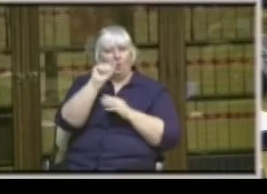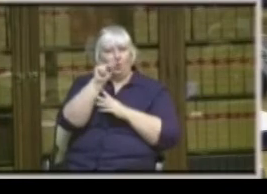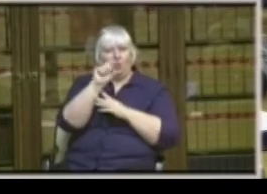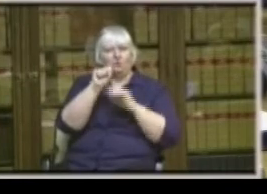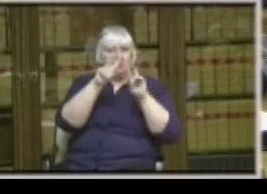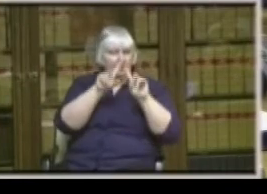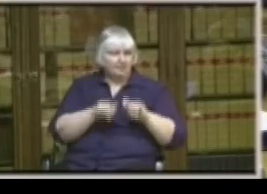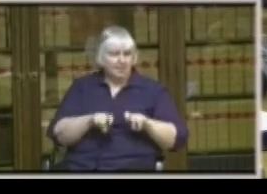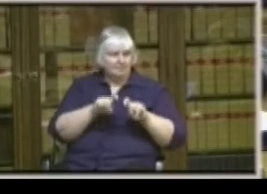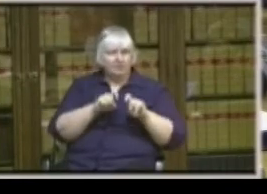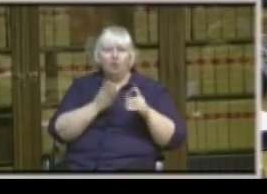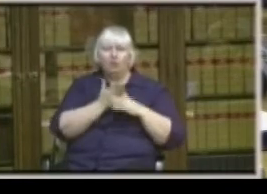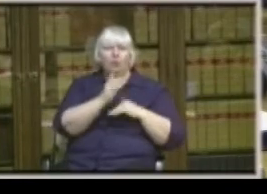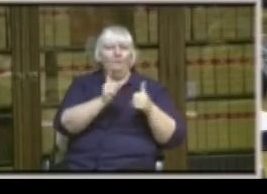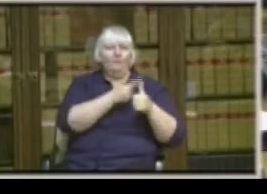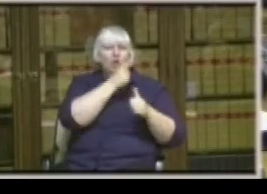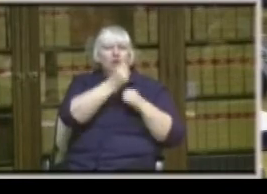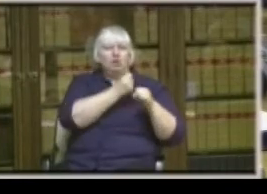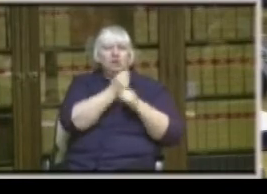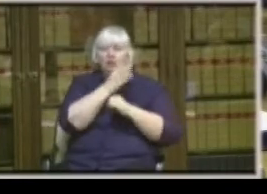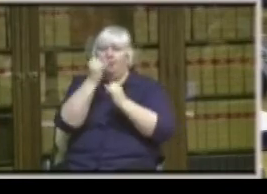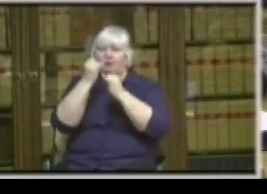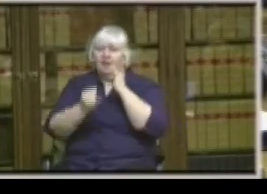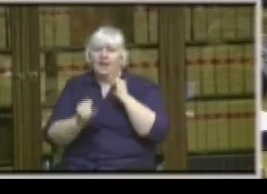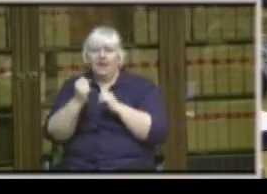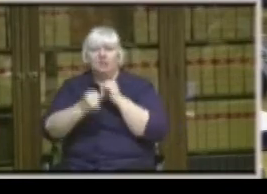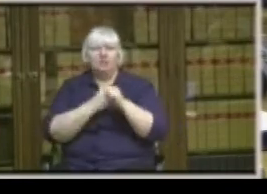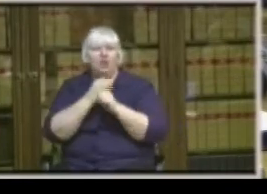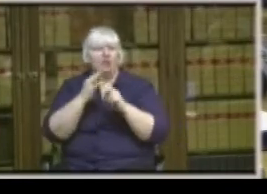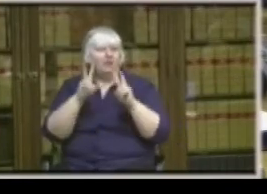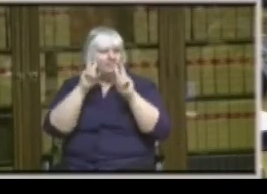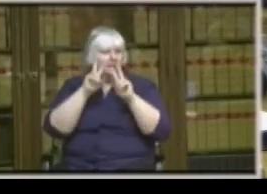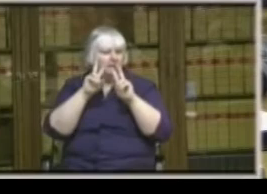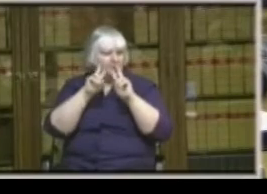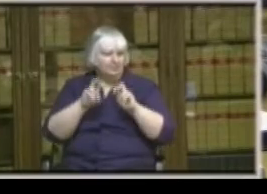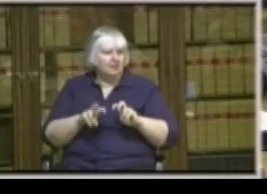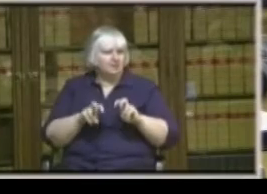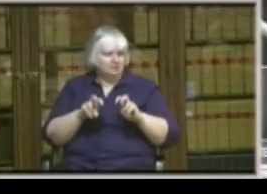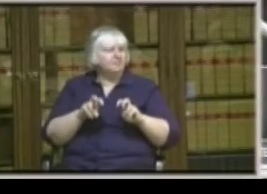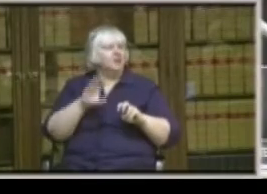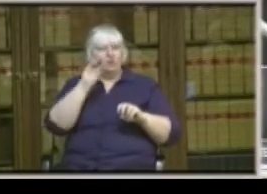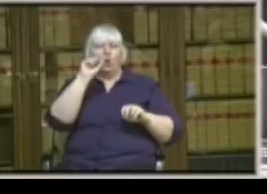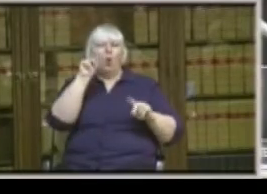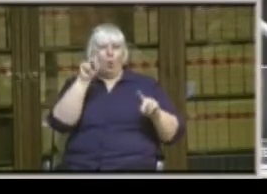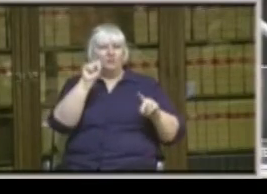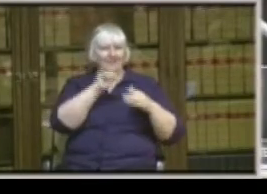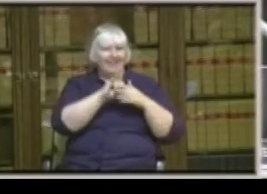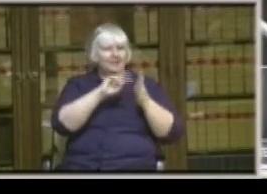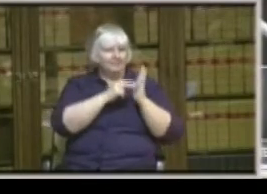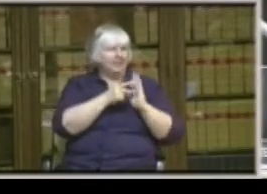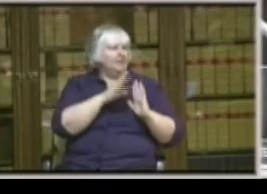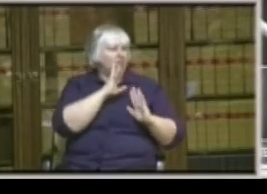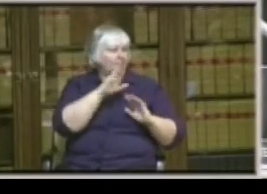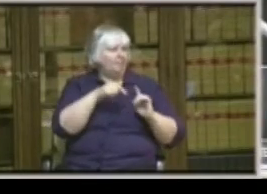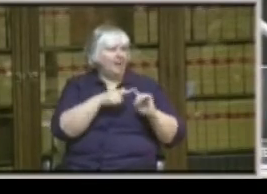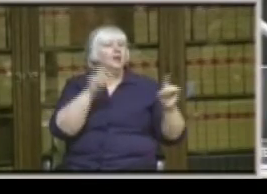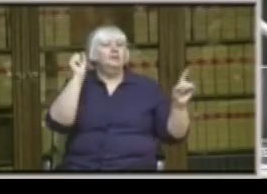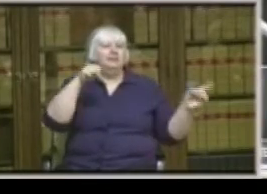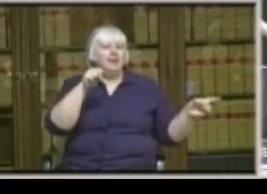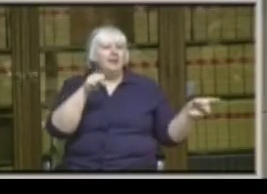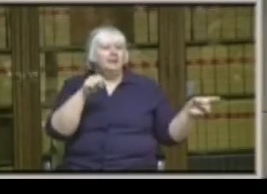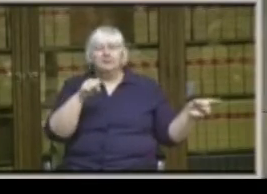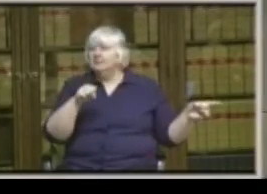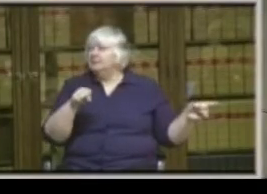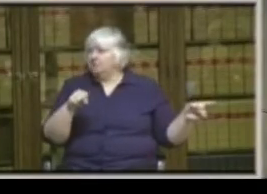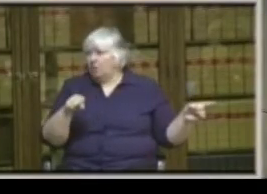throughout their last year of assessment. So it's the Oaks, okay. It's the Oaks, yes. And I had one other